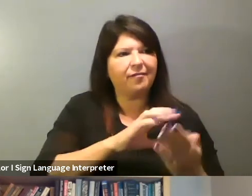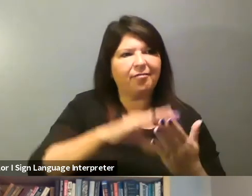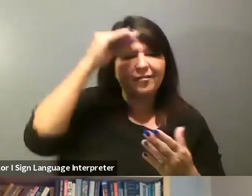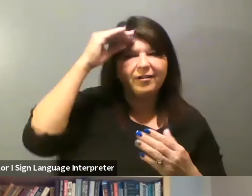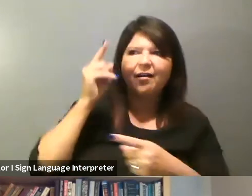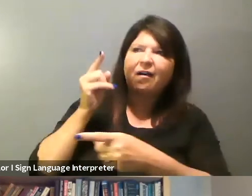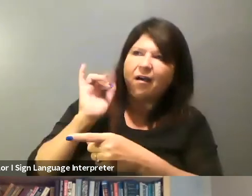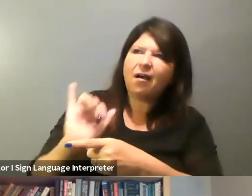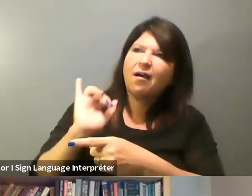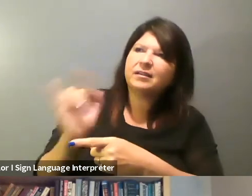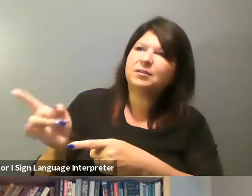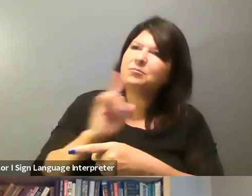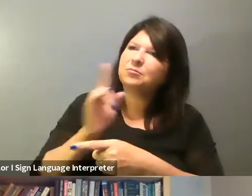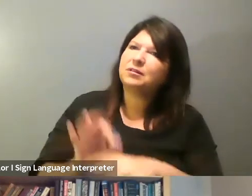of,